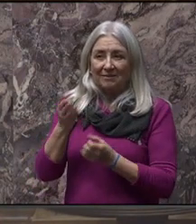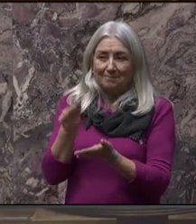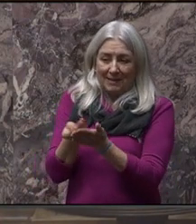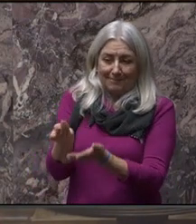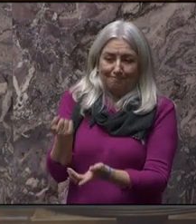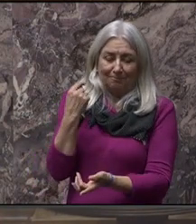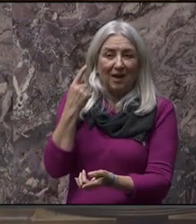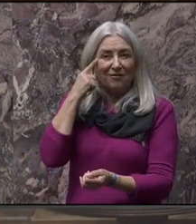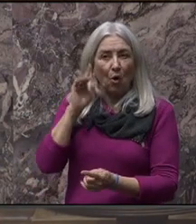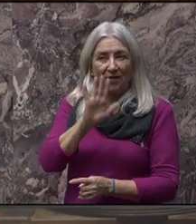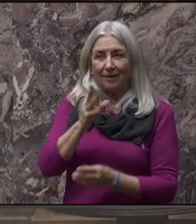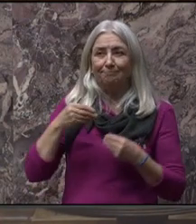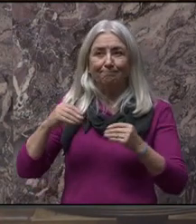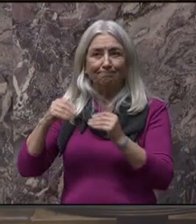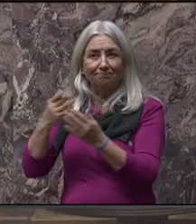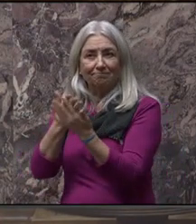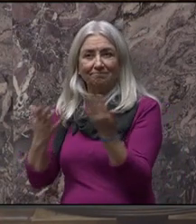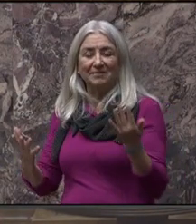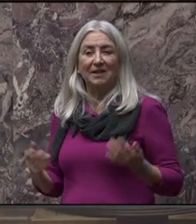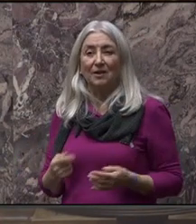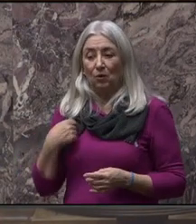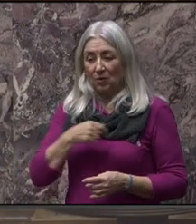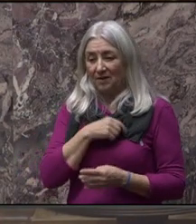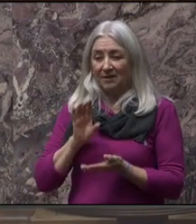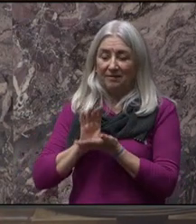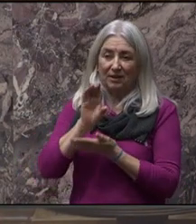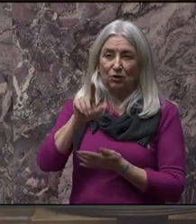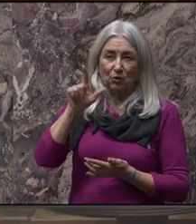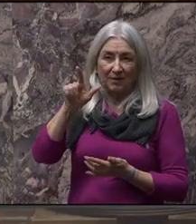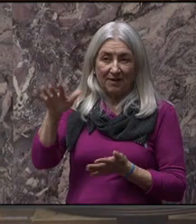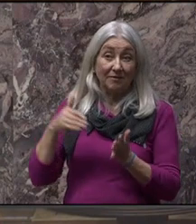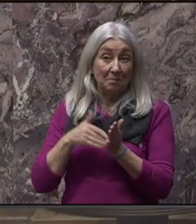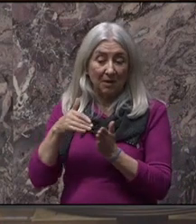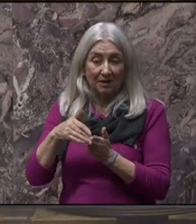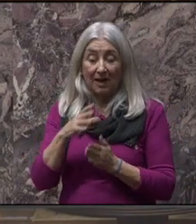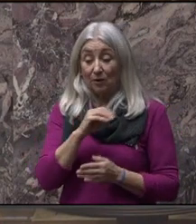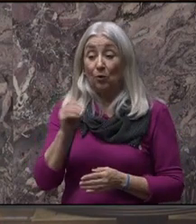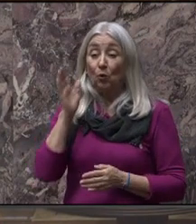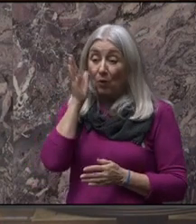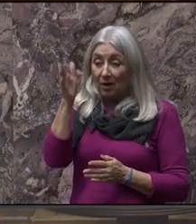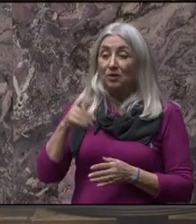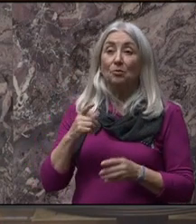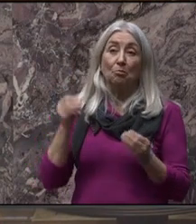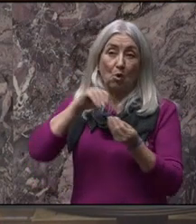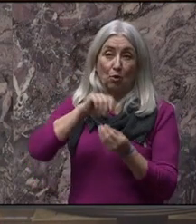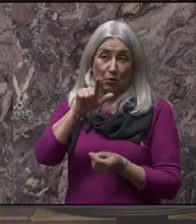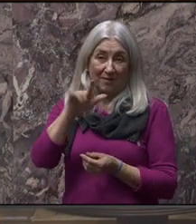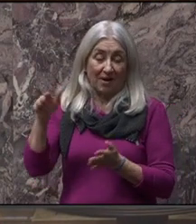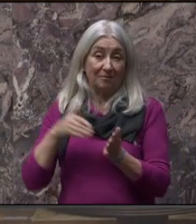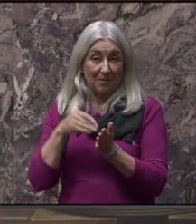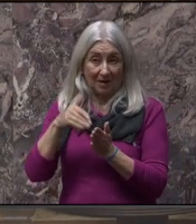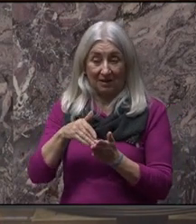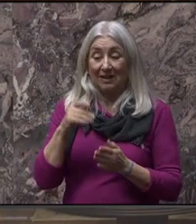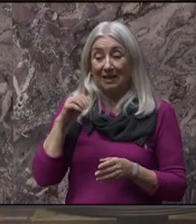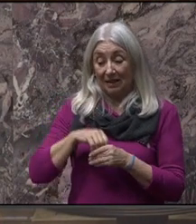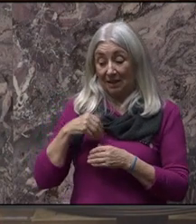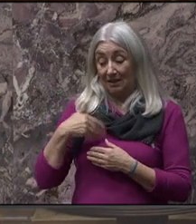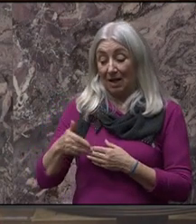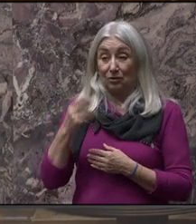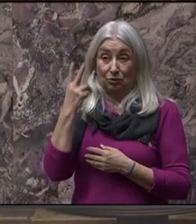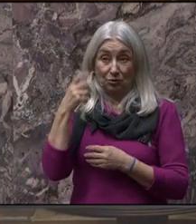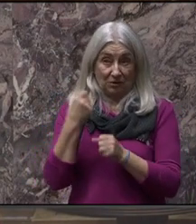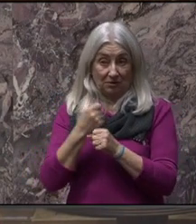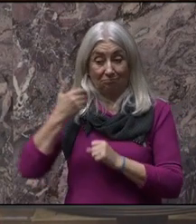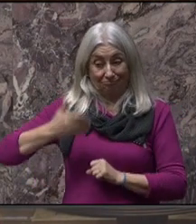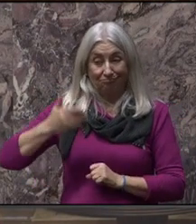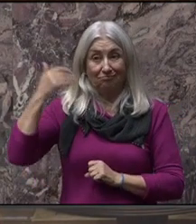Your government has invested $25 million this year and $25 million more in each of the next 2 years to help